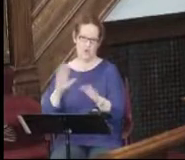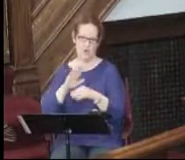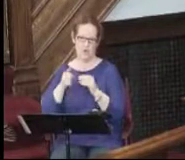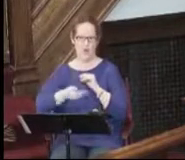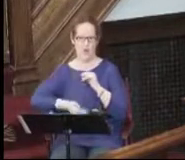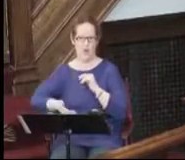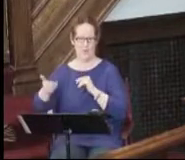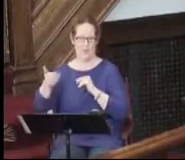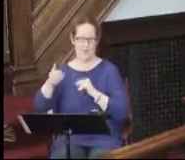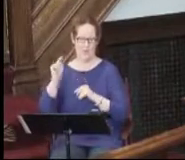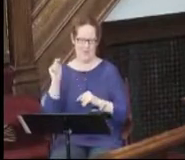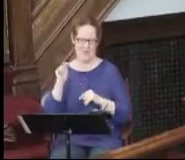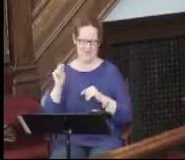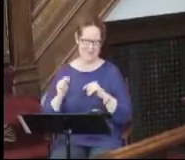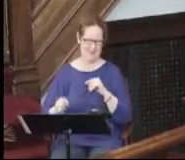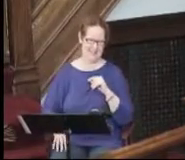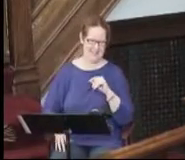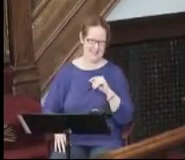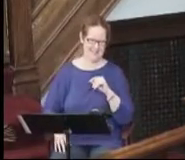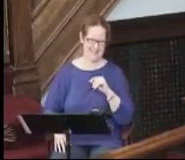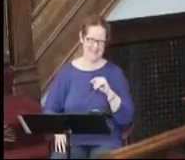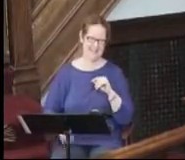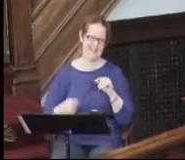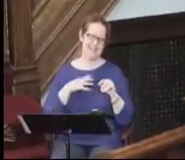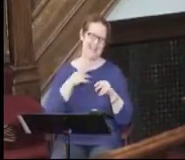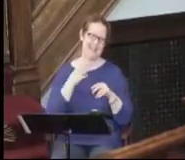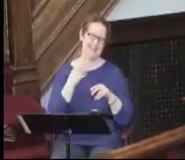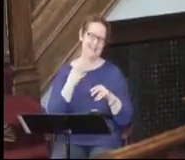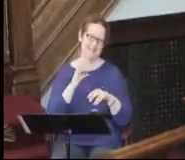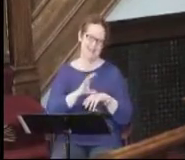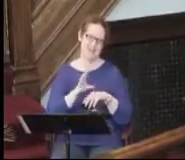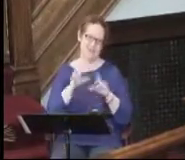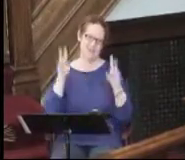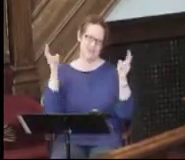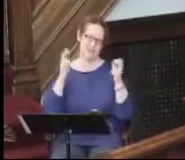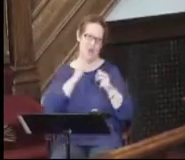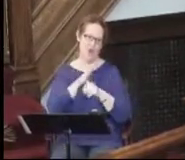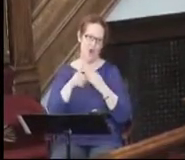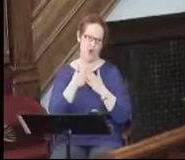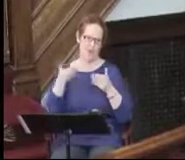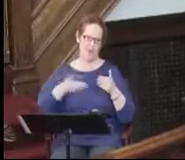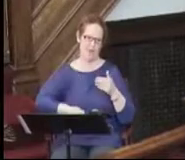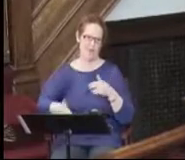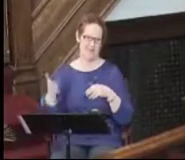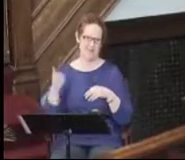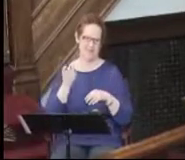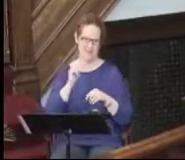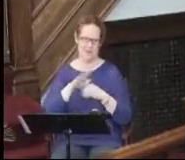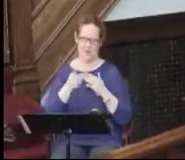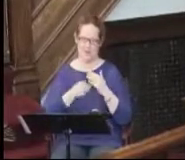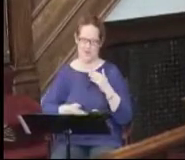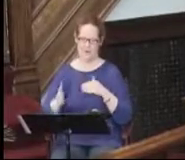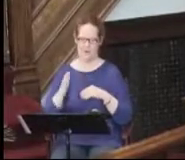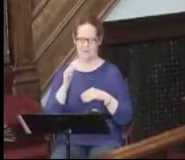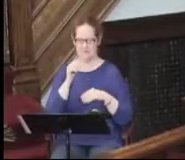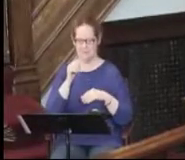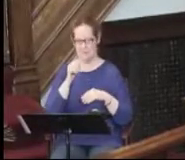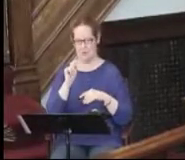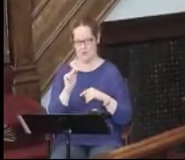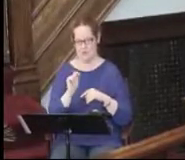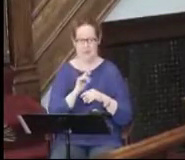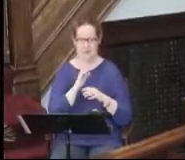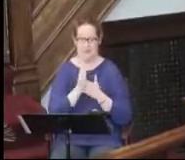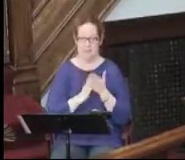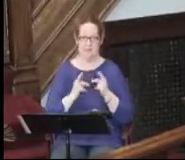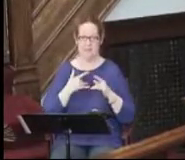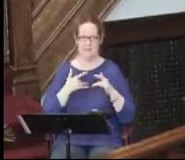washroom, and everyone's welcome. But we also are mindful that some folks are not comfortable with